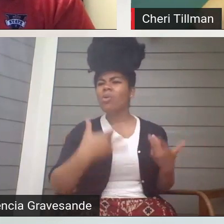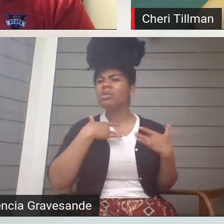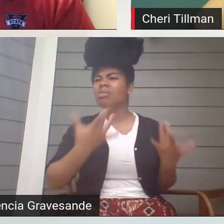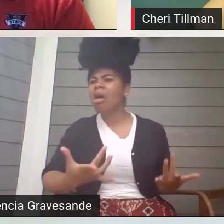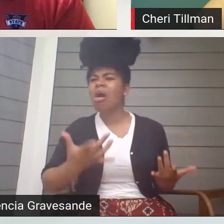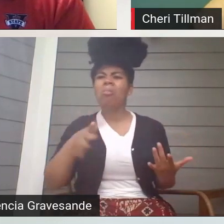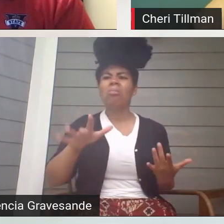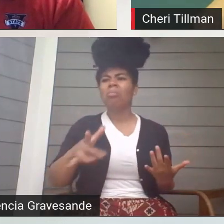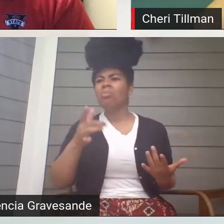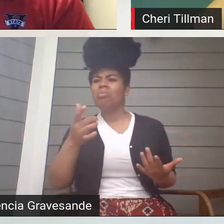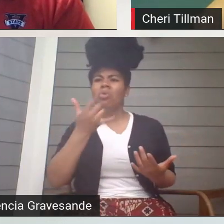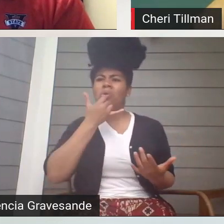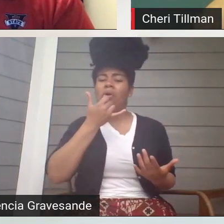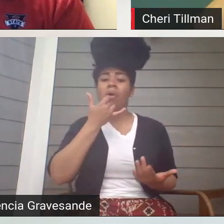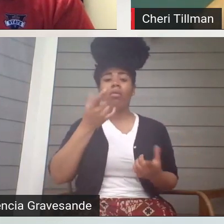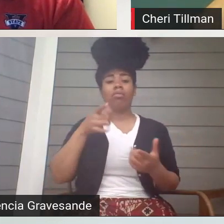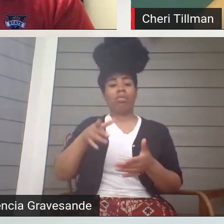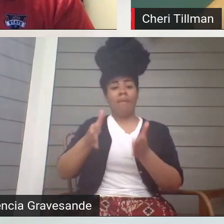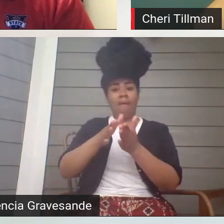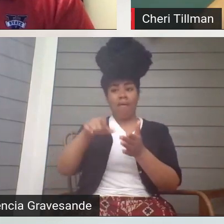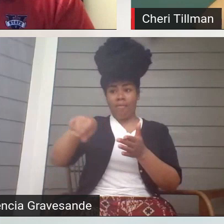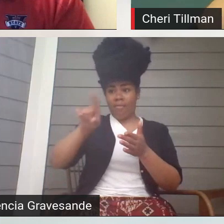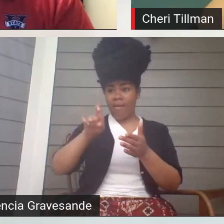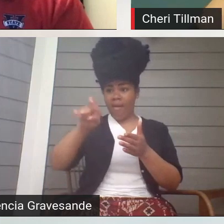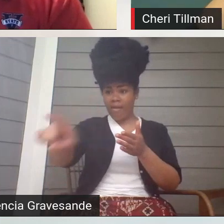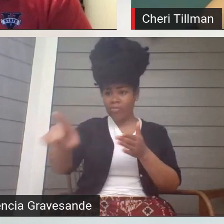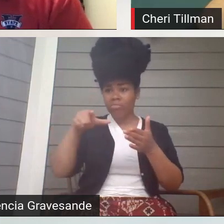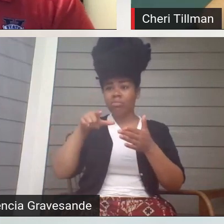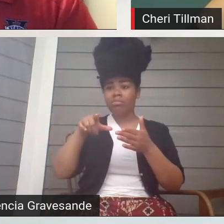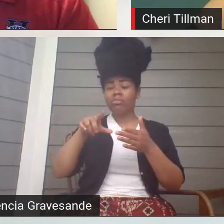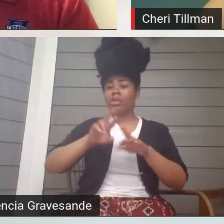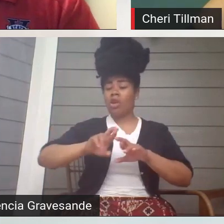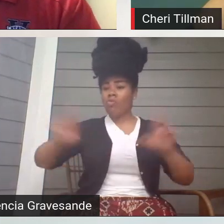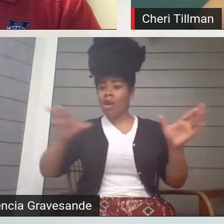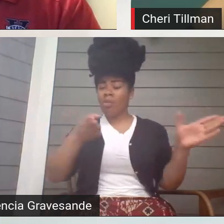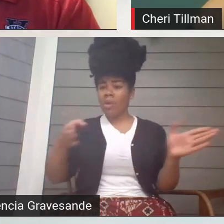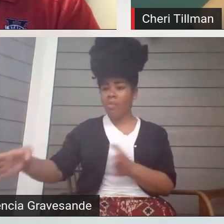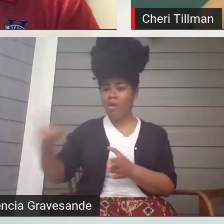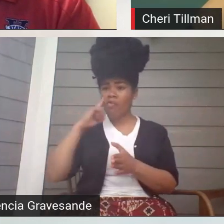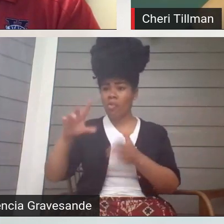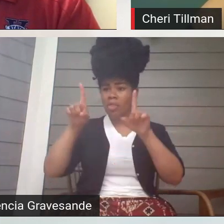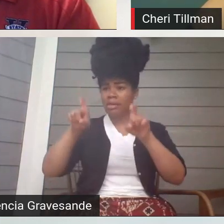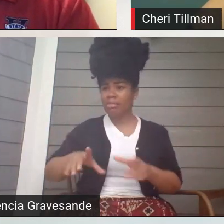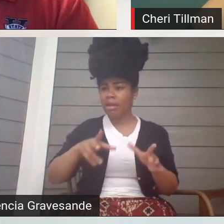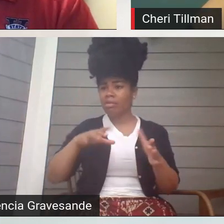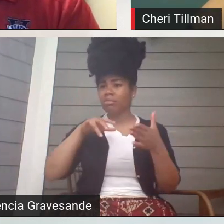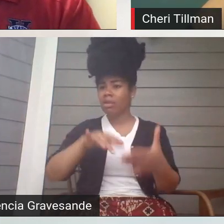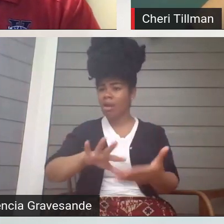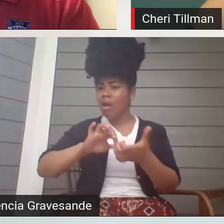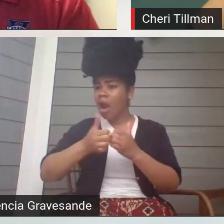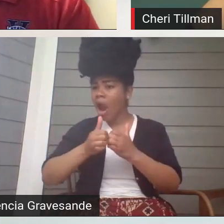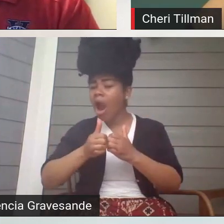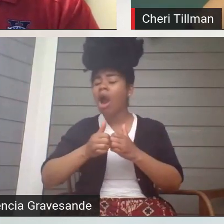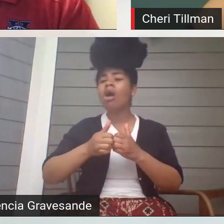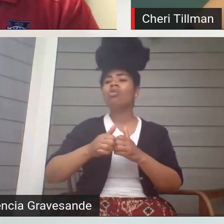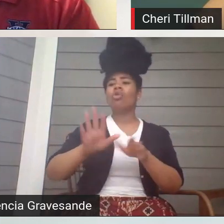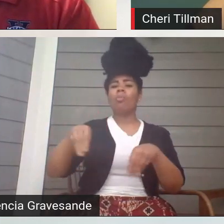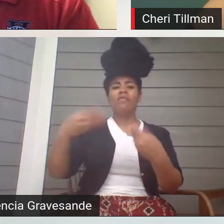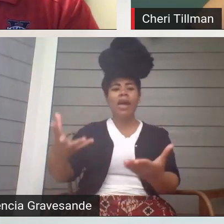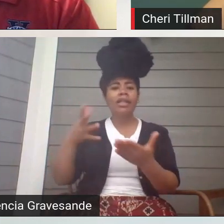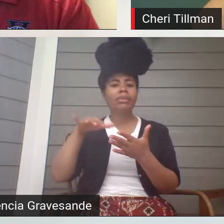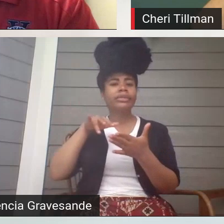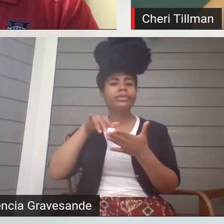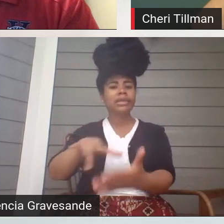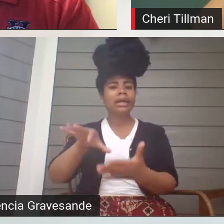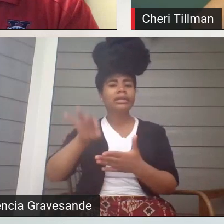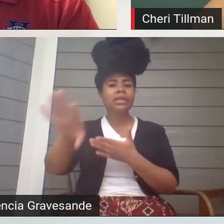ask them what they did to prepare for the test. We're actually going to get them to try to come into our office to really talk. But we've got a lot